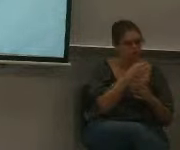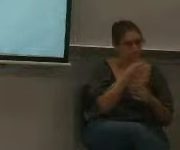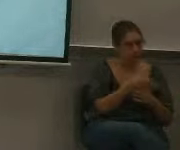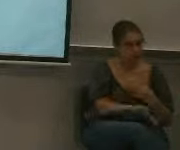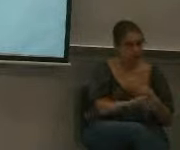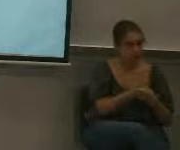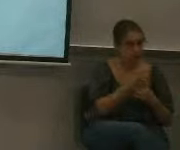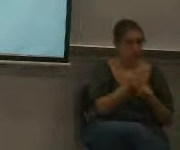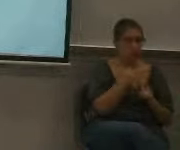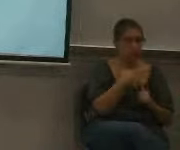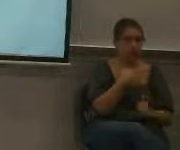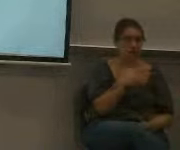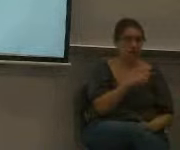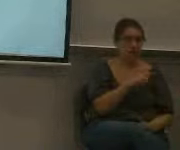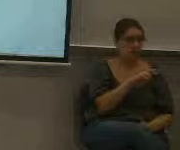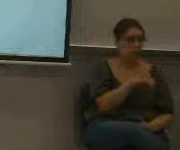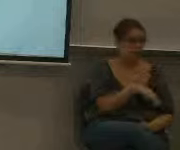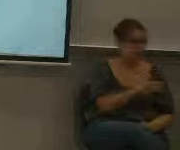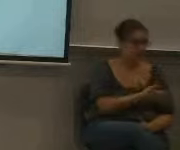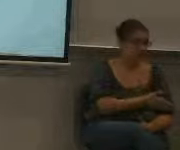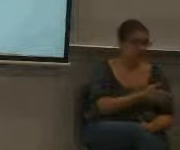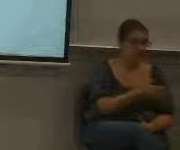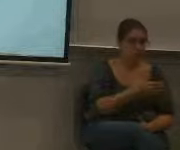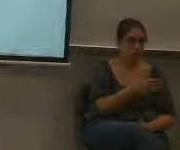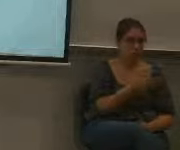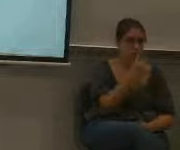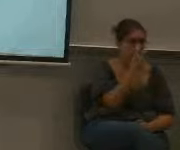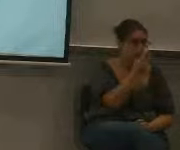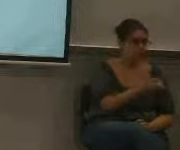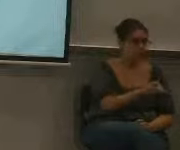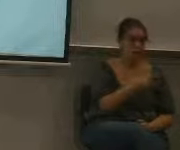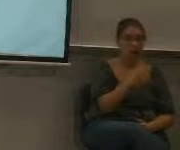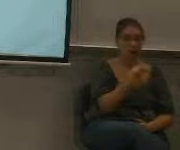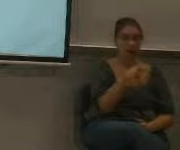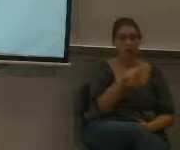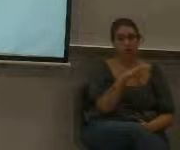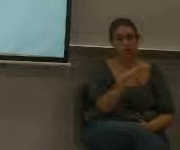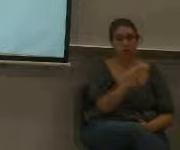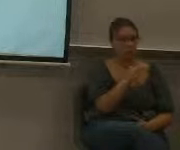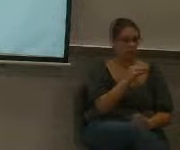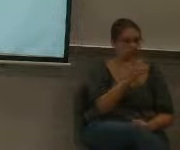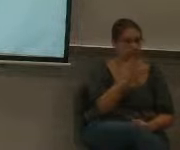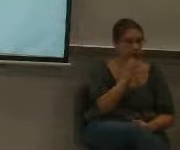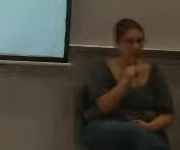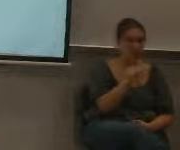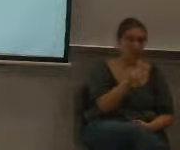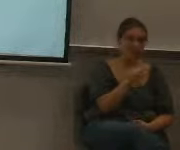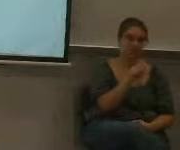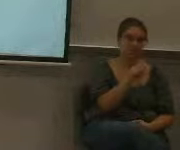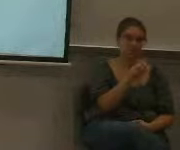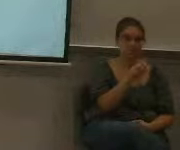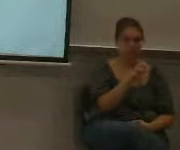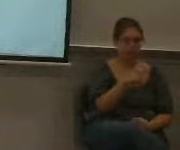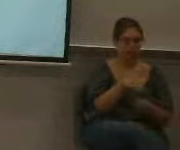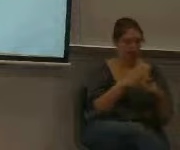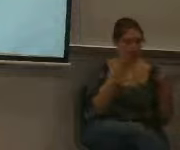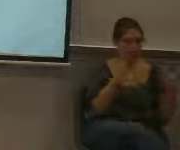can have blind crayfishes, unpigmented salamanders in some of the big cave systems, really